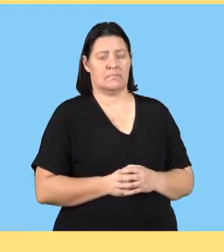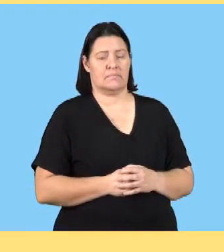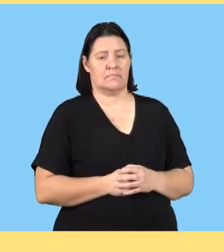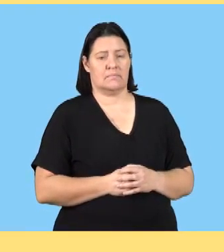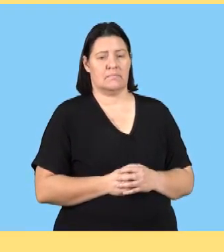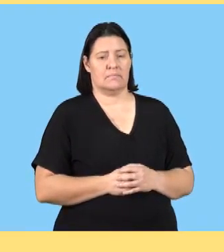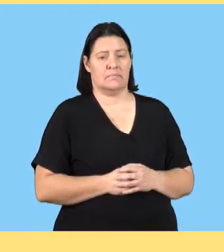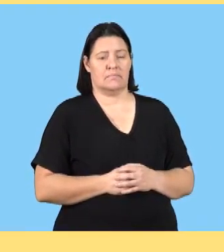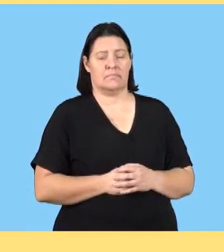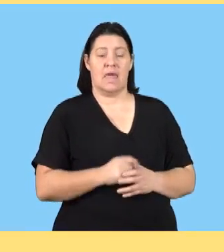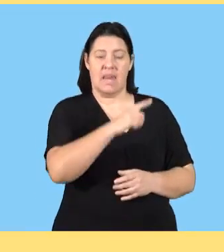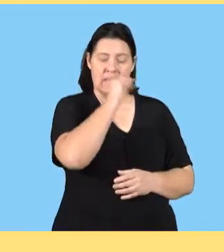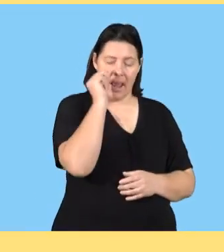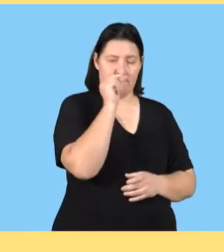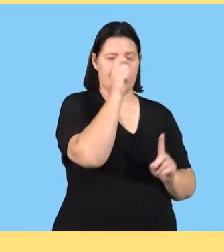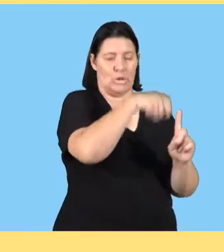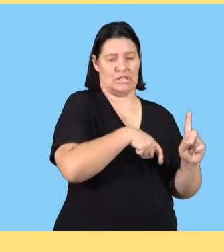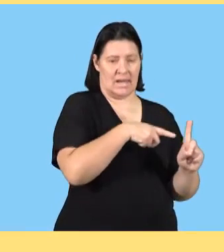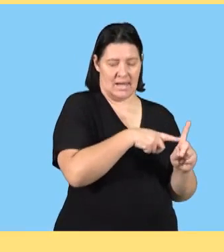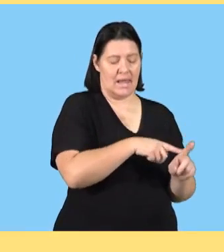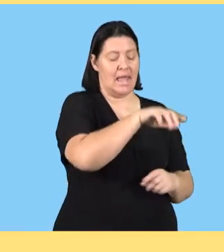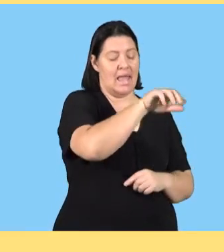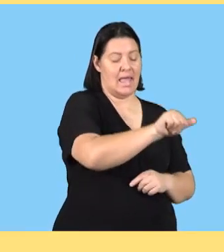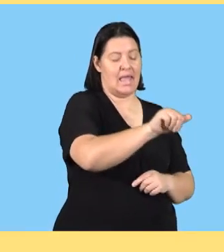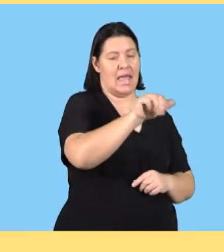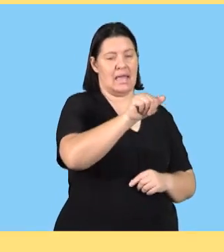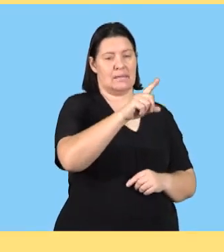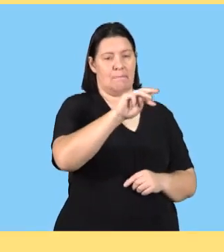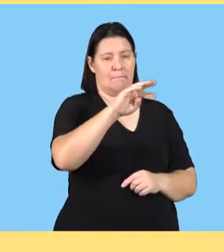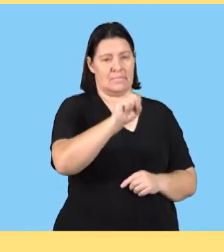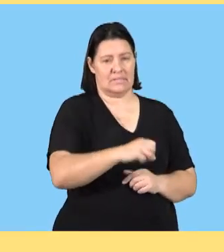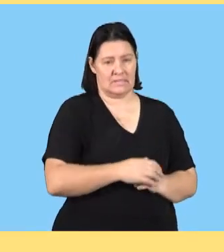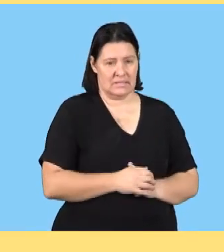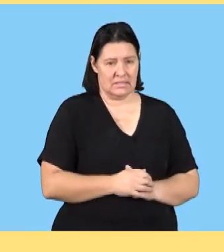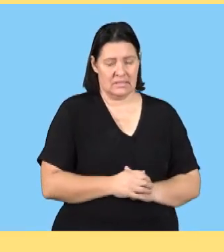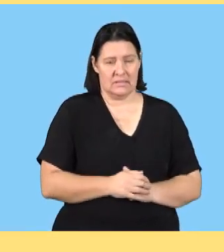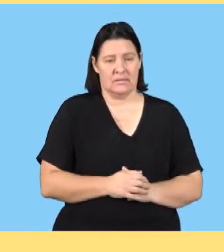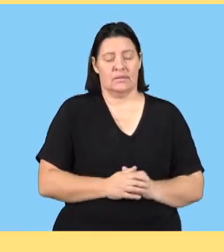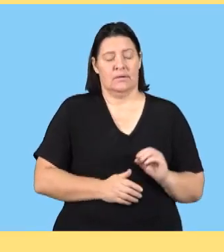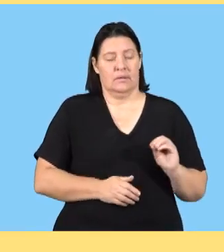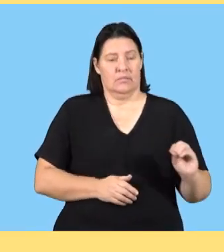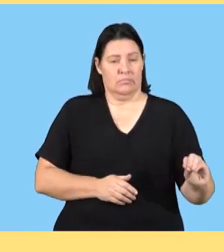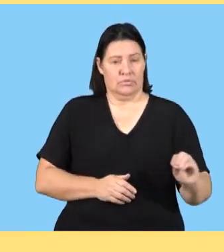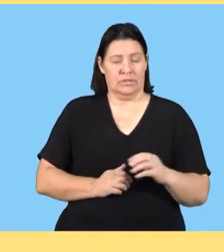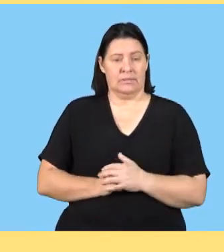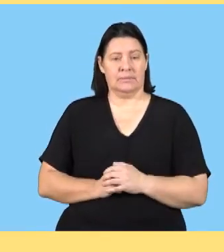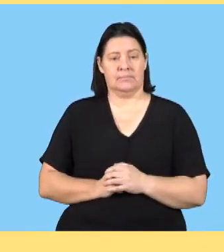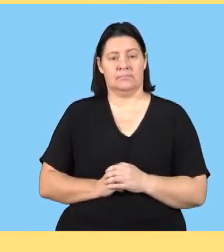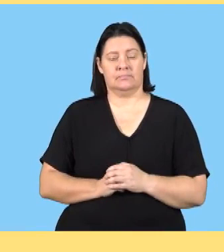be the name of my debtor, A. Adams. So I'm going to have A.